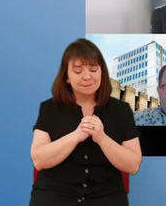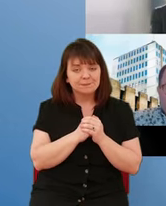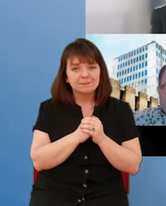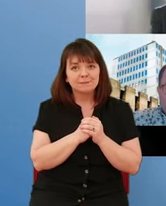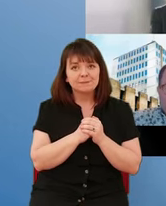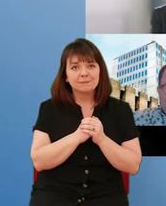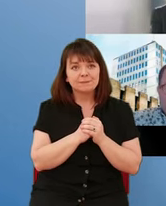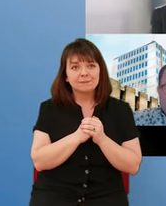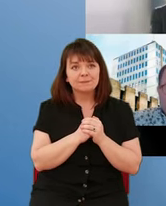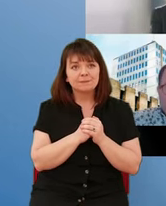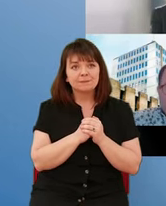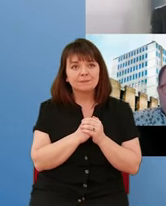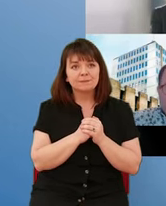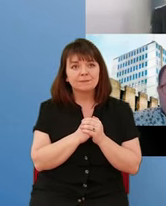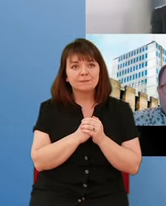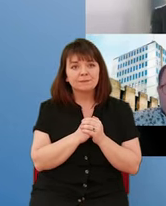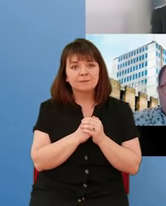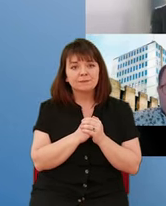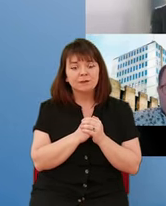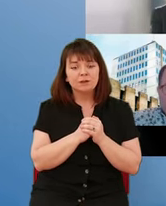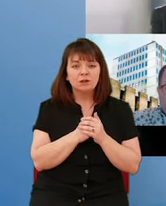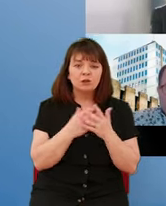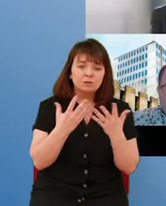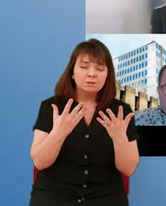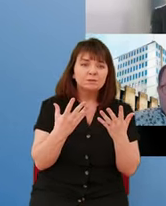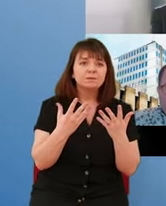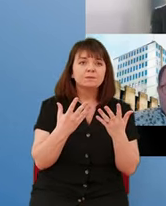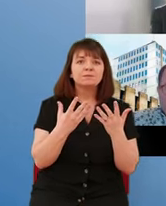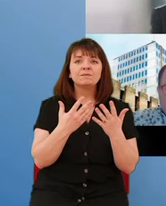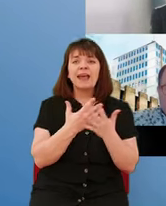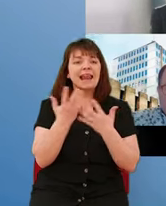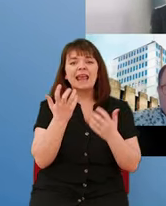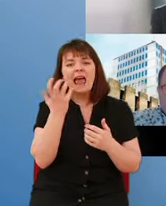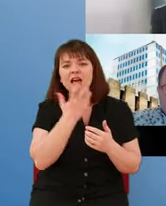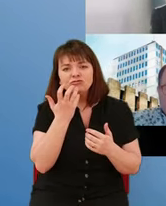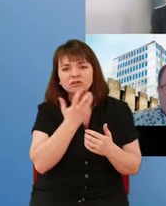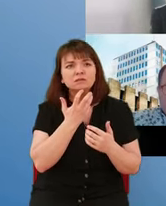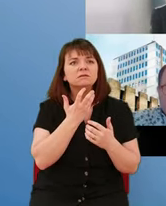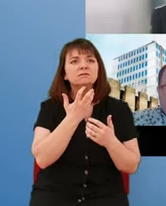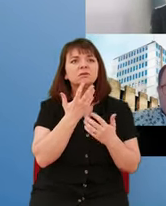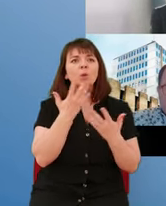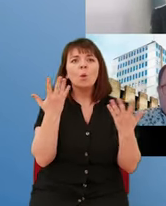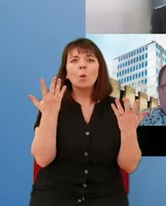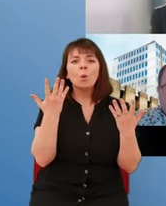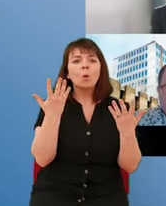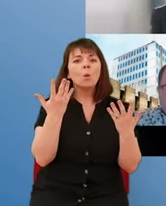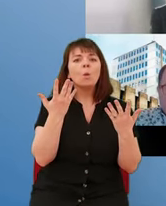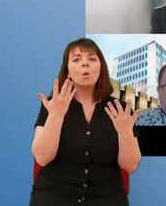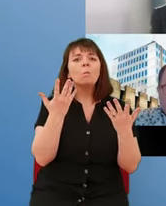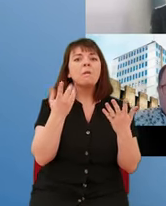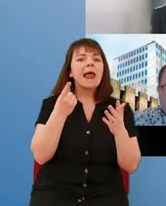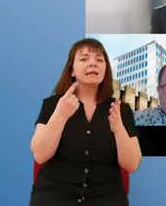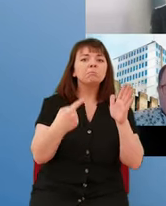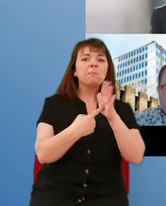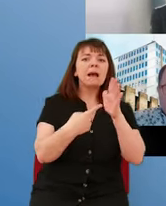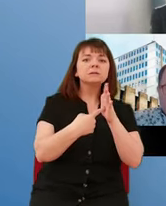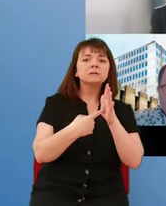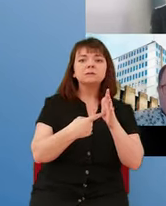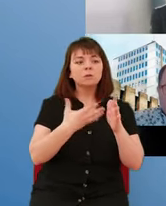or arising that people want to bring up? Otherwise, I will take it as people happy to approve